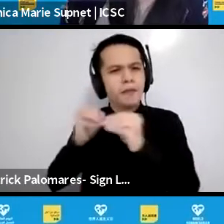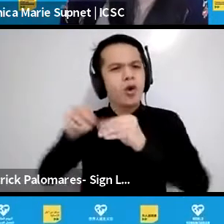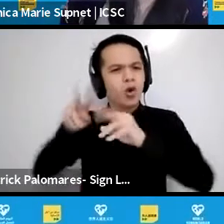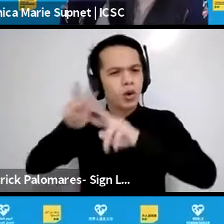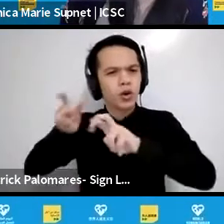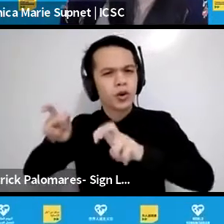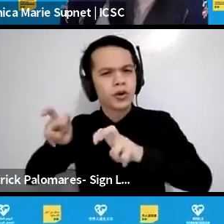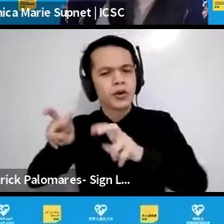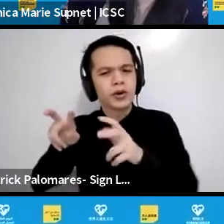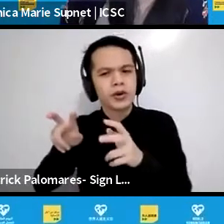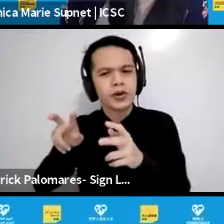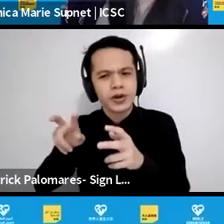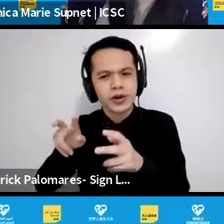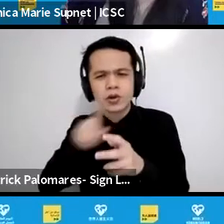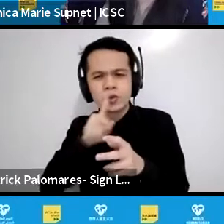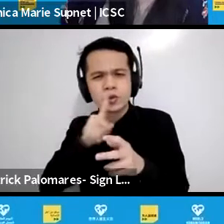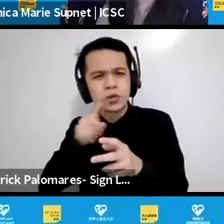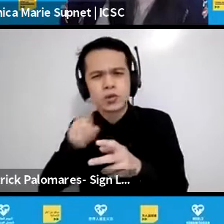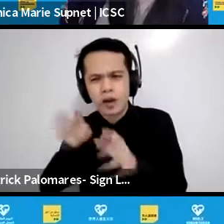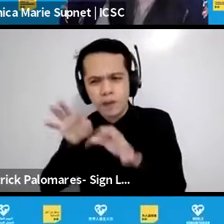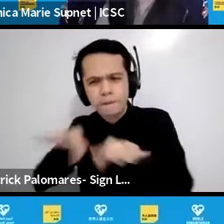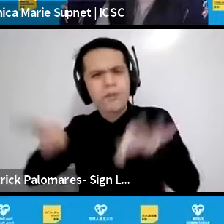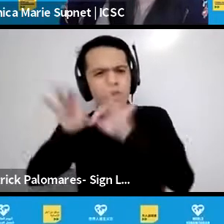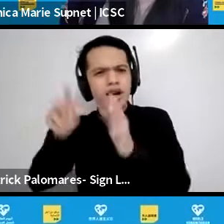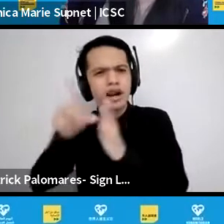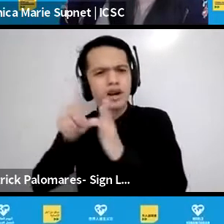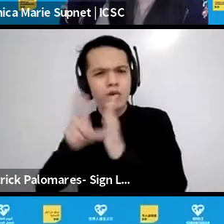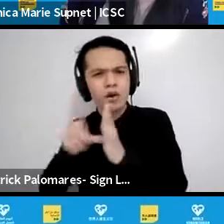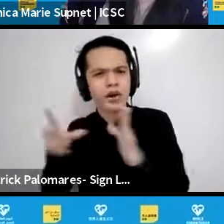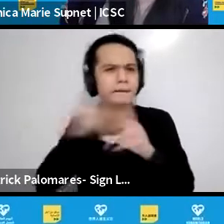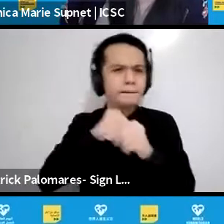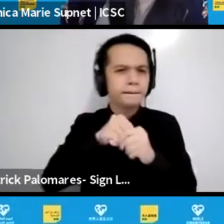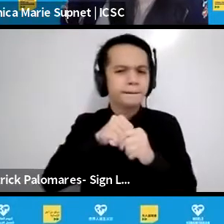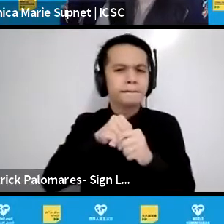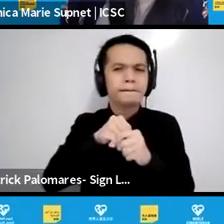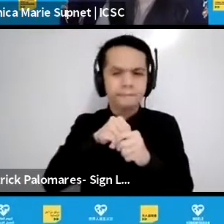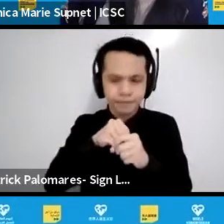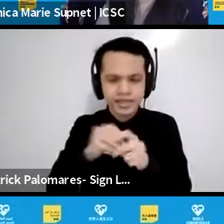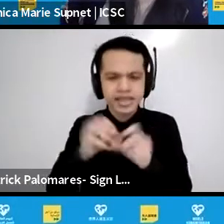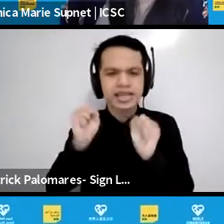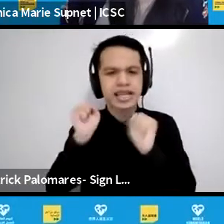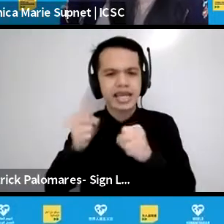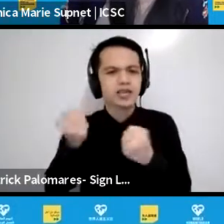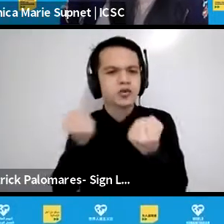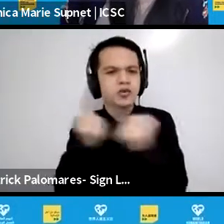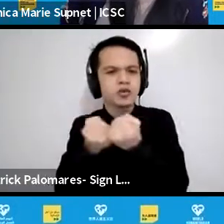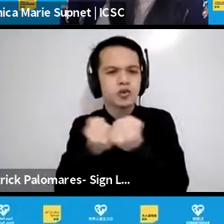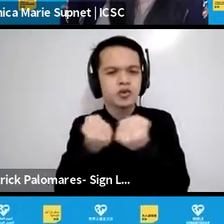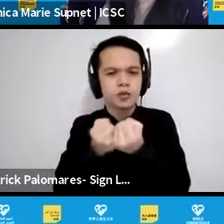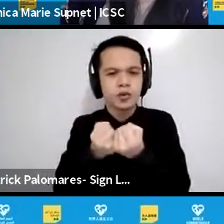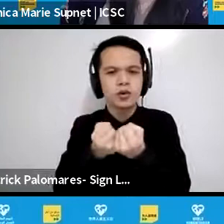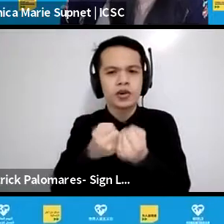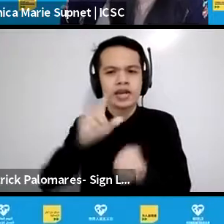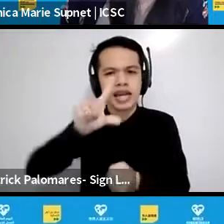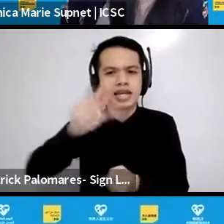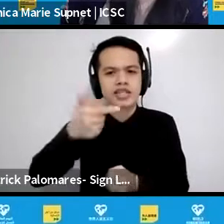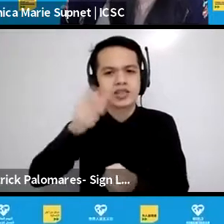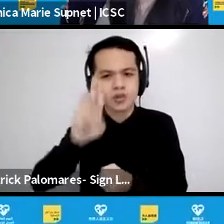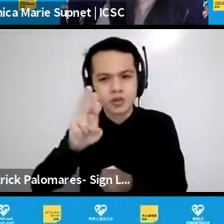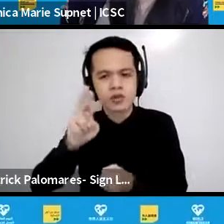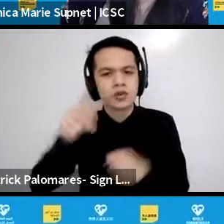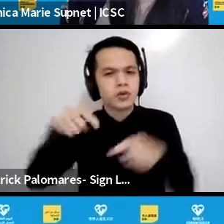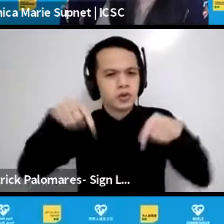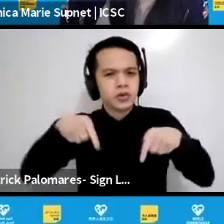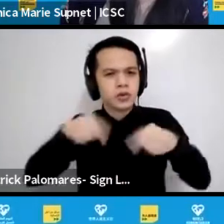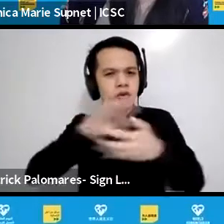been a significant law which can support LGUs in